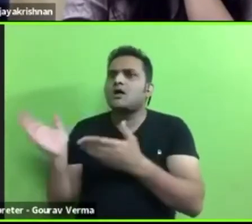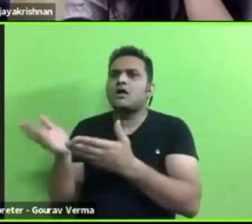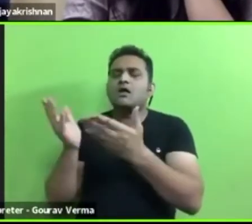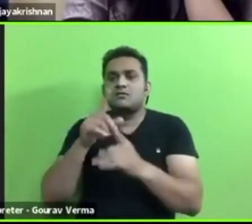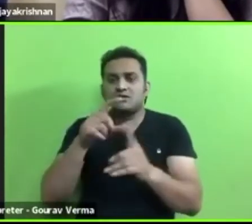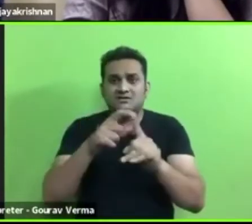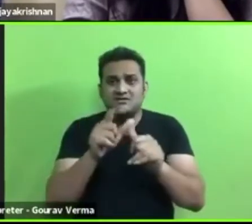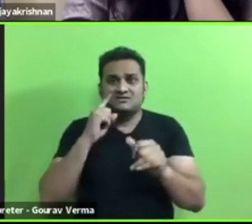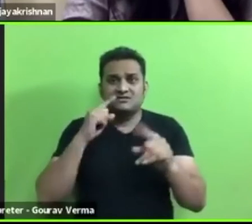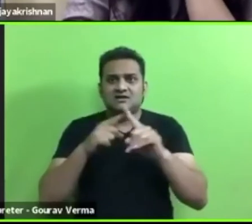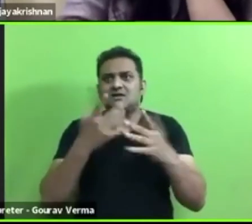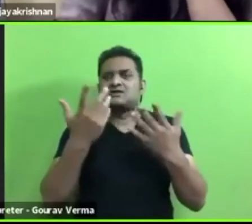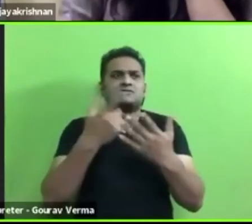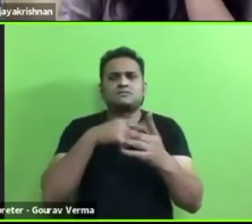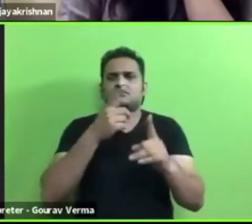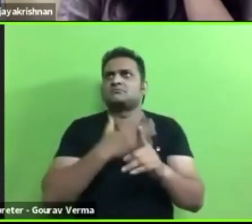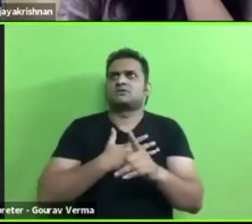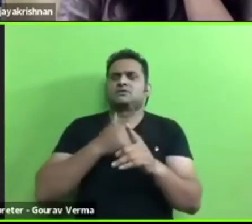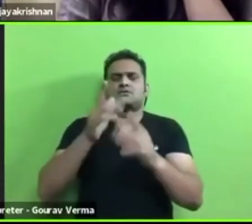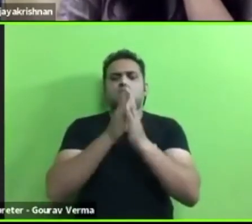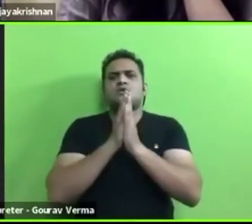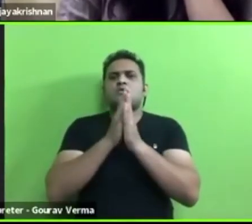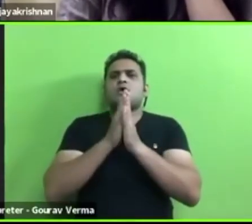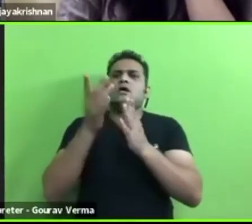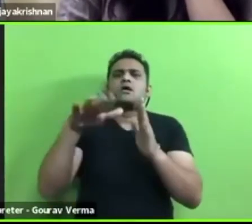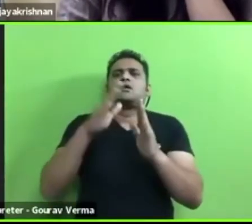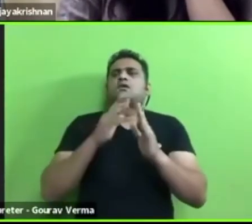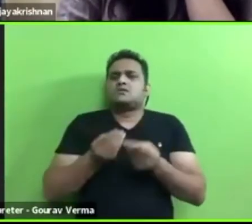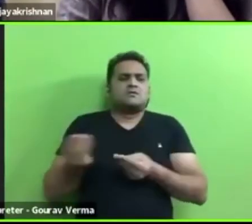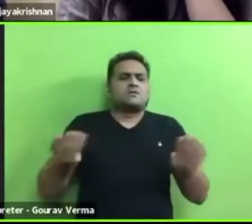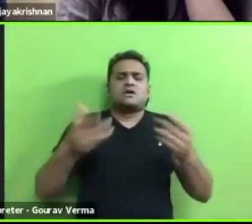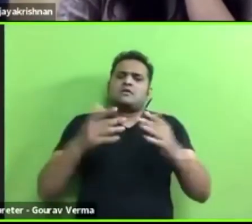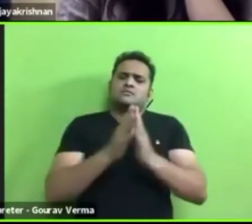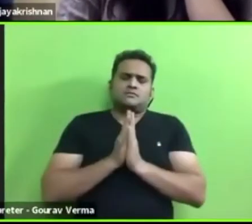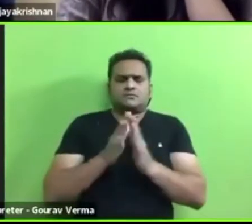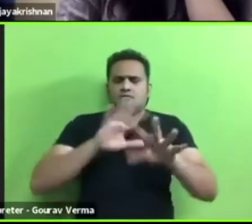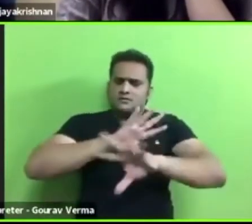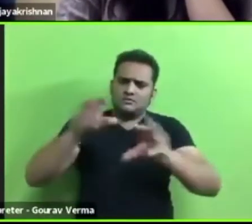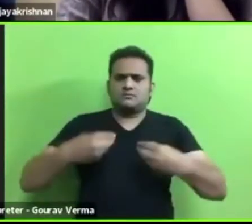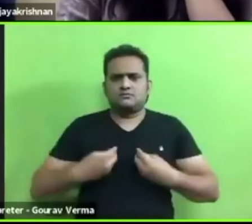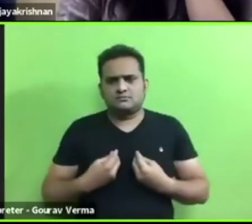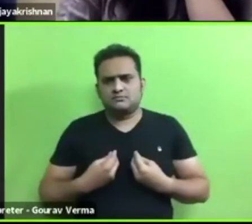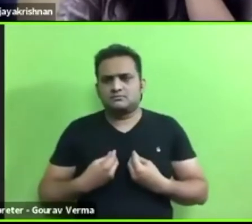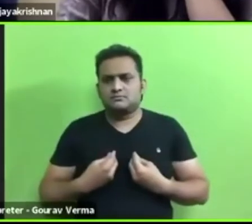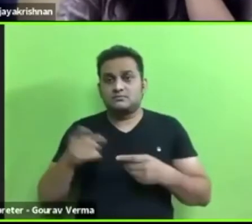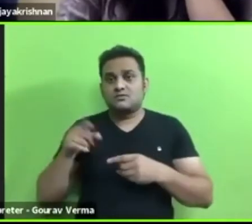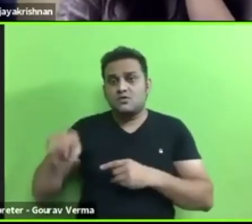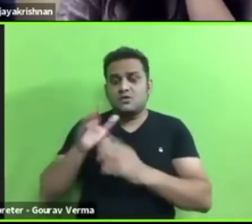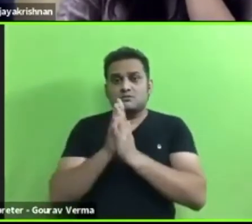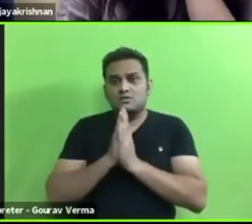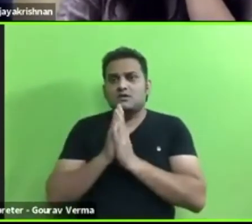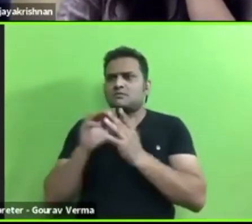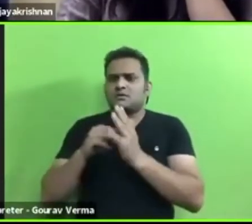never give up on having a faith, because their gods are the native gods. Their gods are very much working with